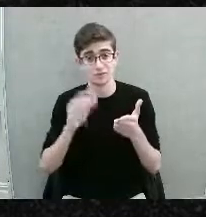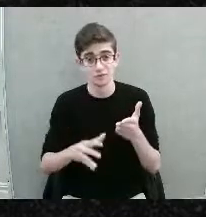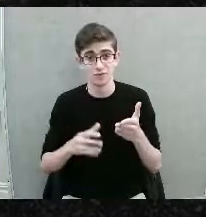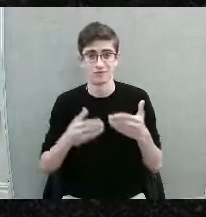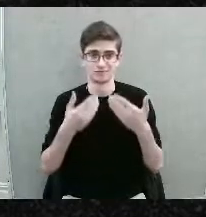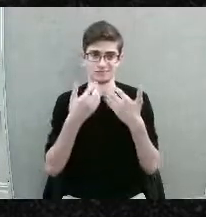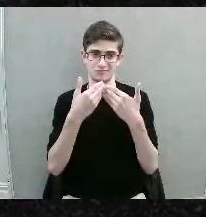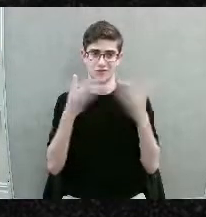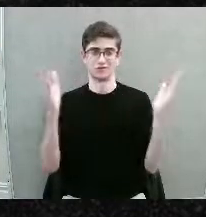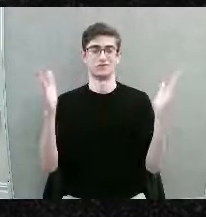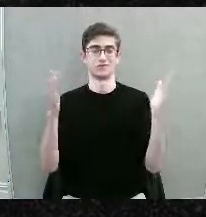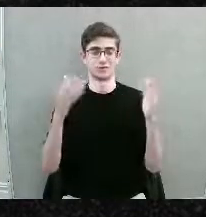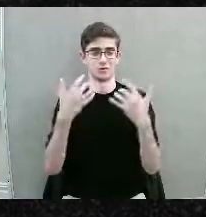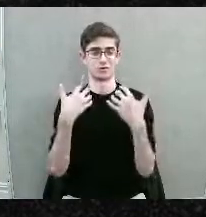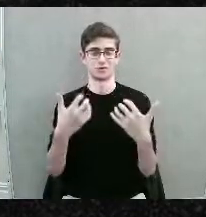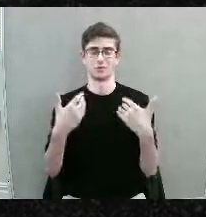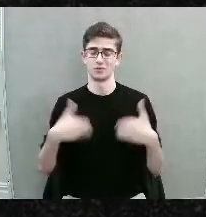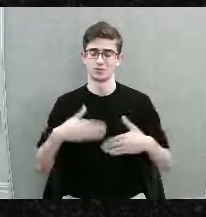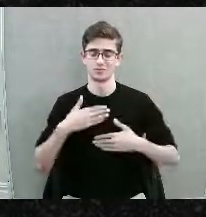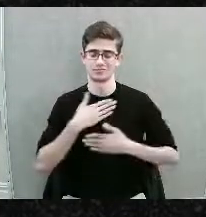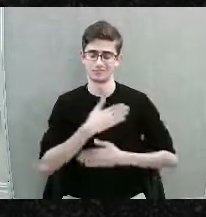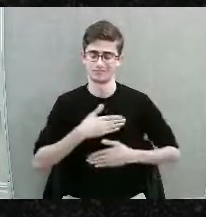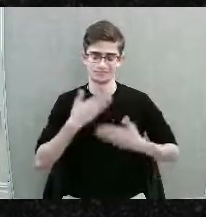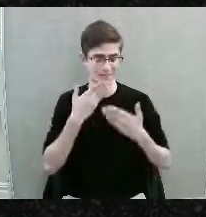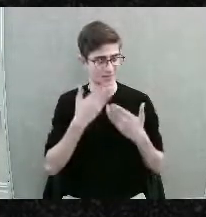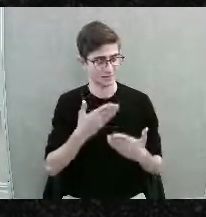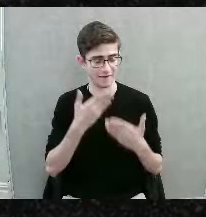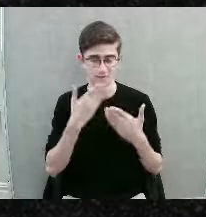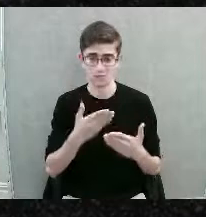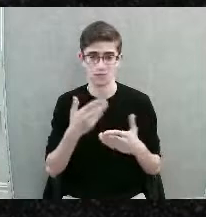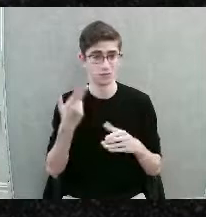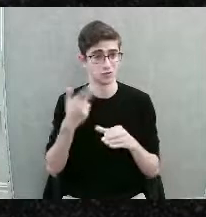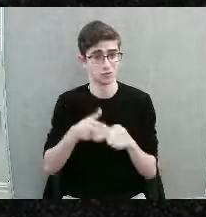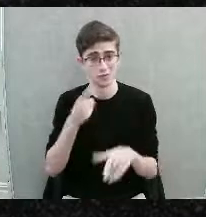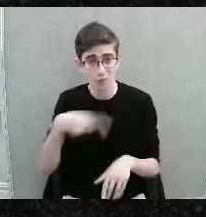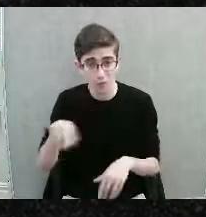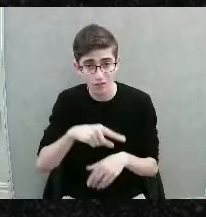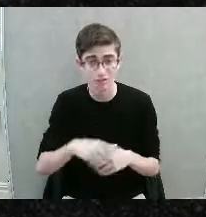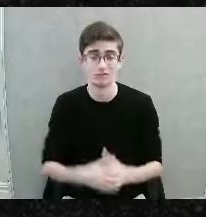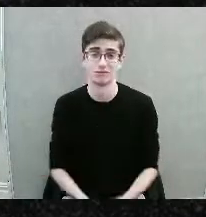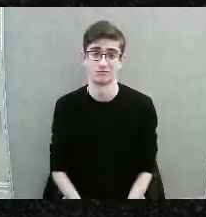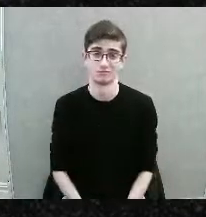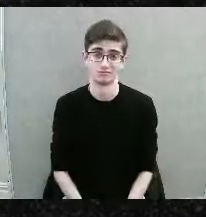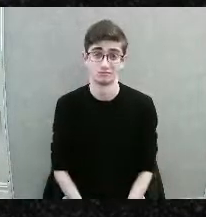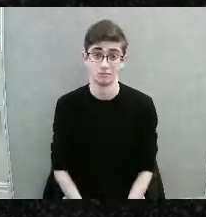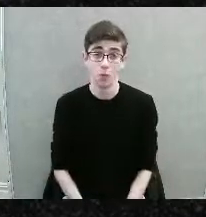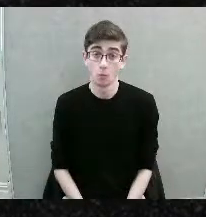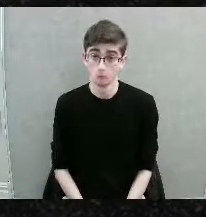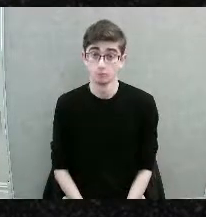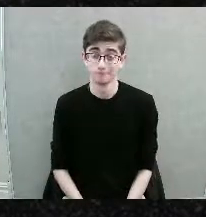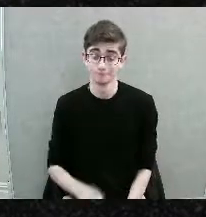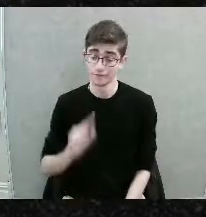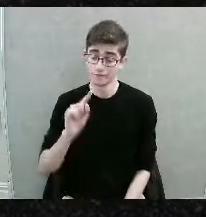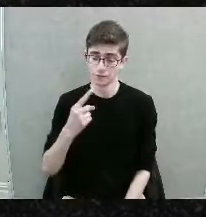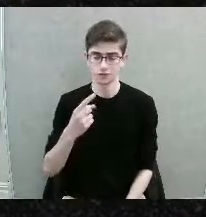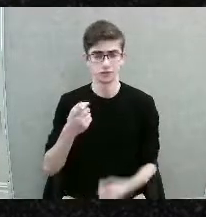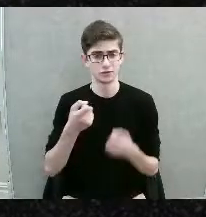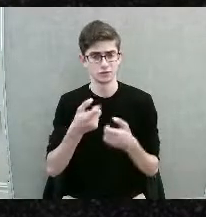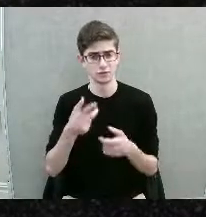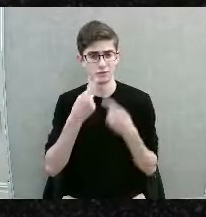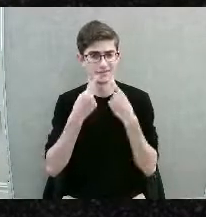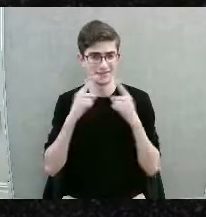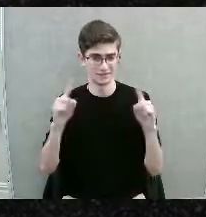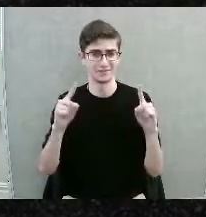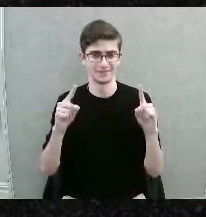we're just really deeply grateful to be able to join you. So first, a few announcements.